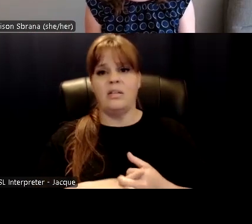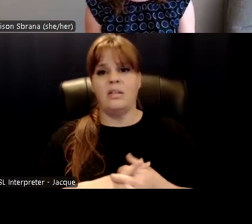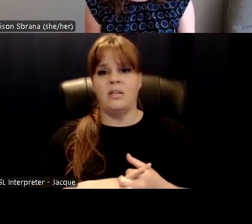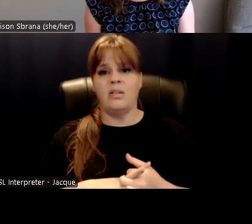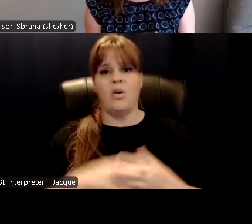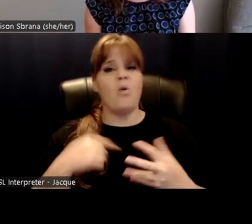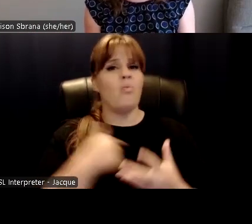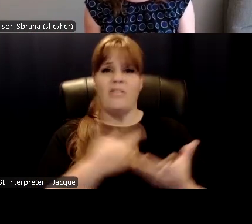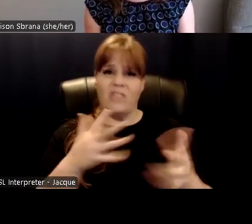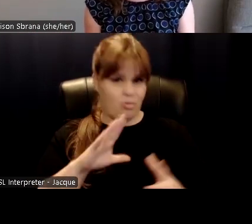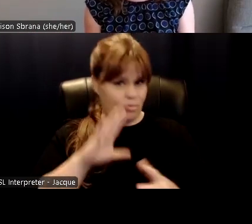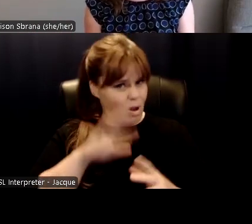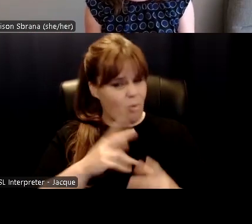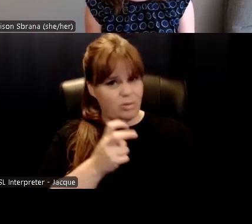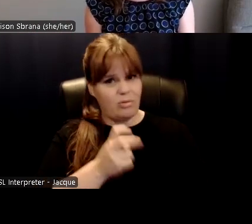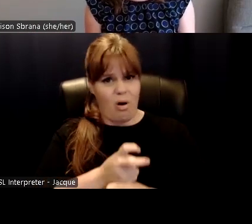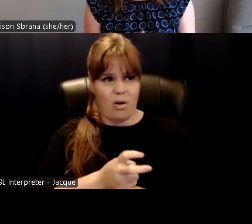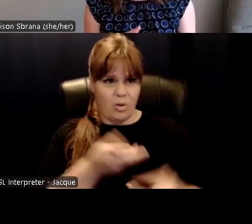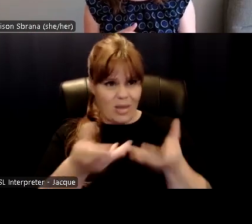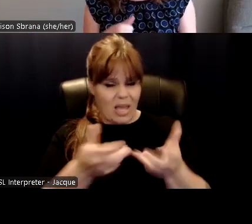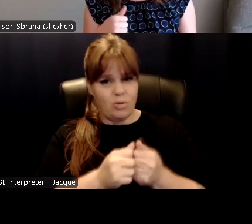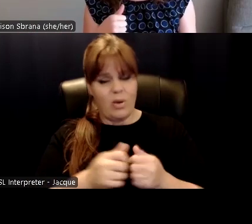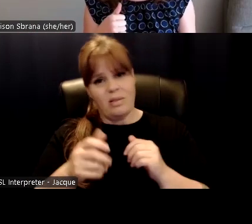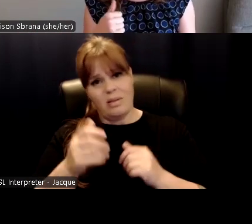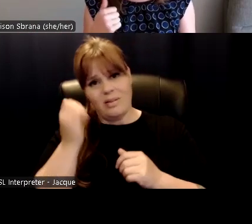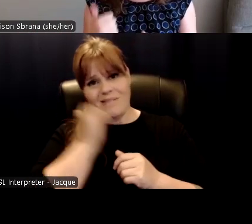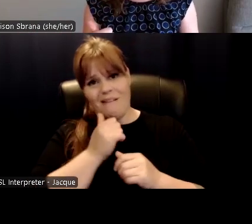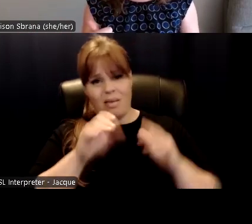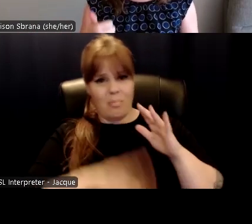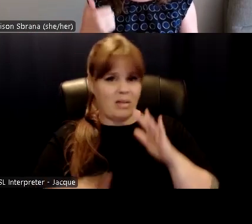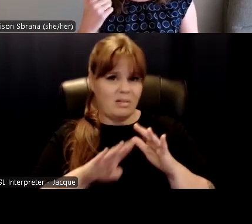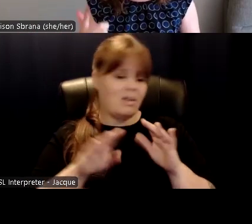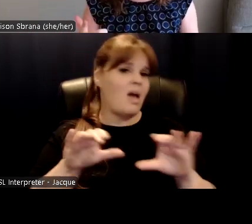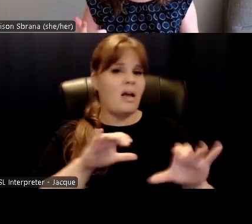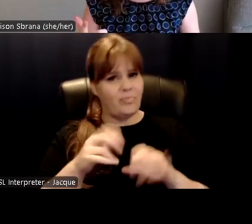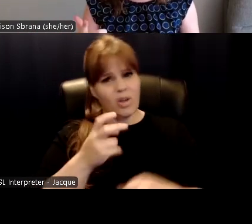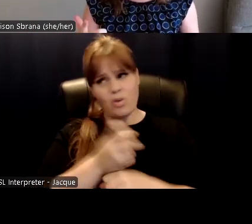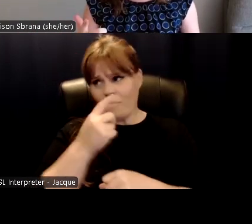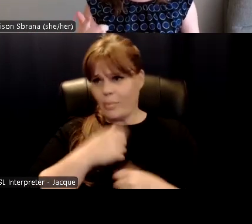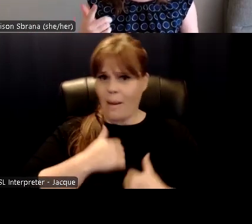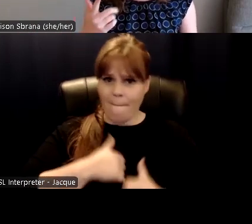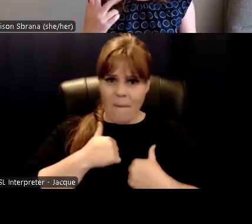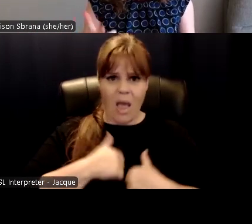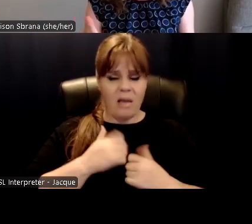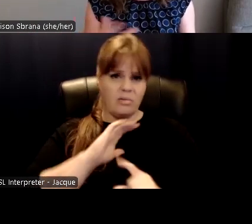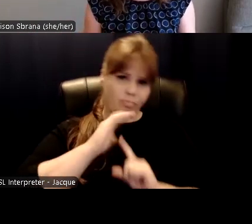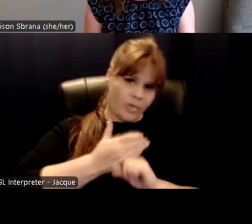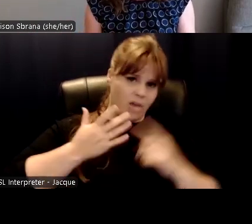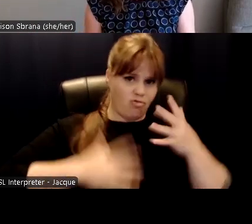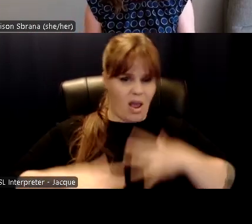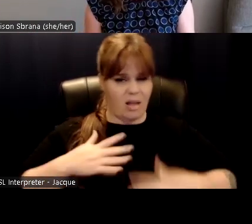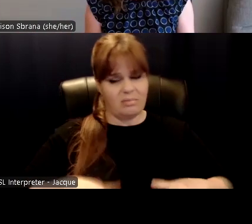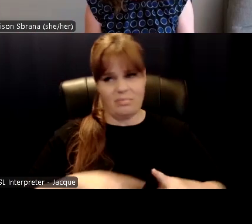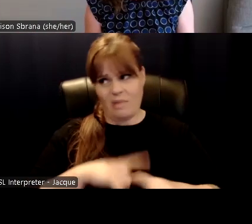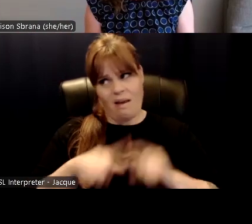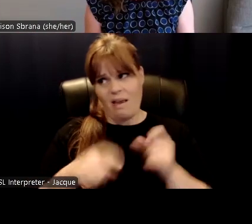to engage with basic daily activities. It is hard for me to bathe. It's hard for me to get dressed. I can't safely